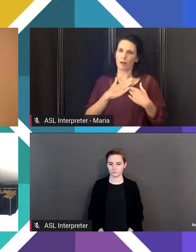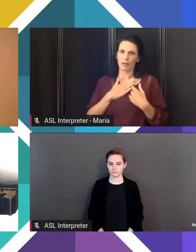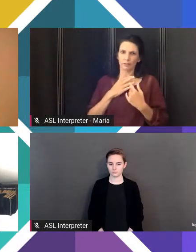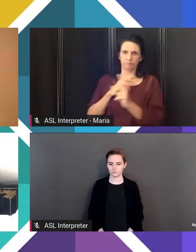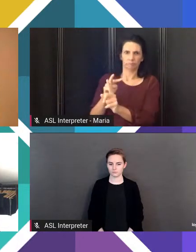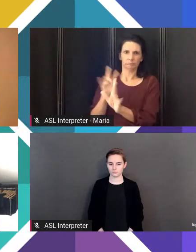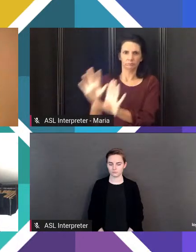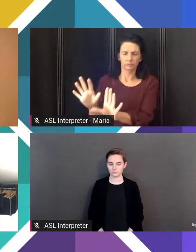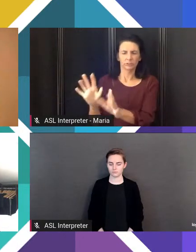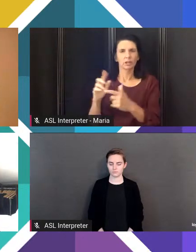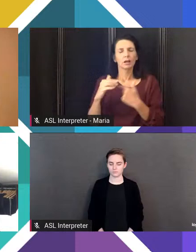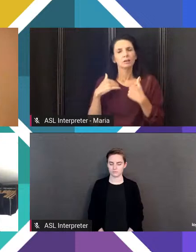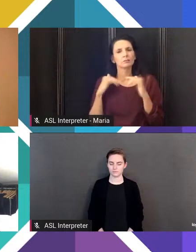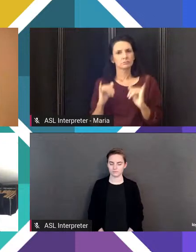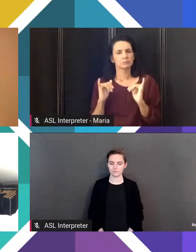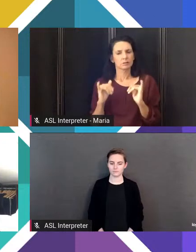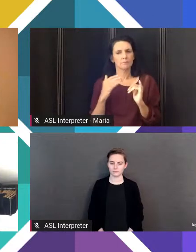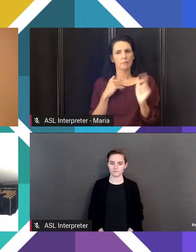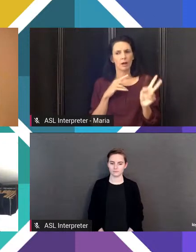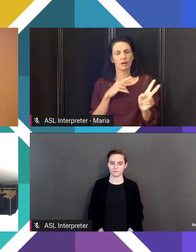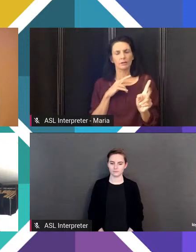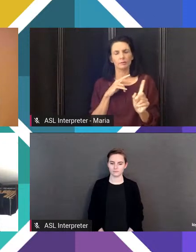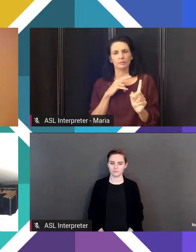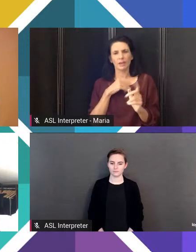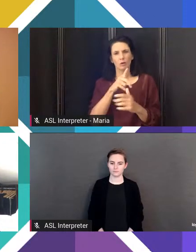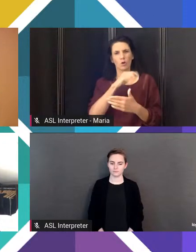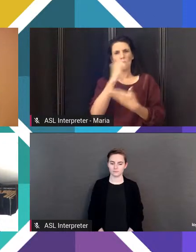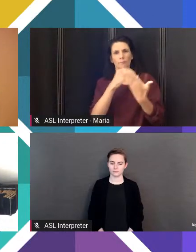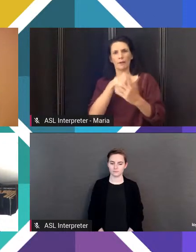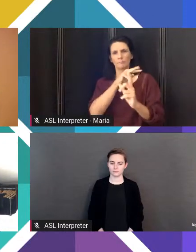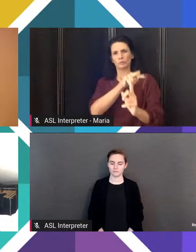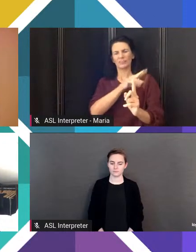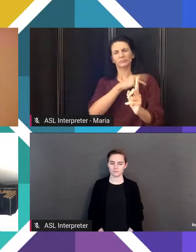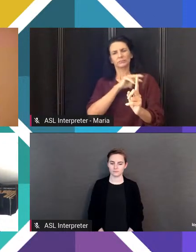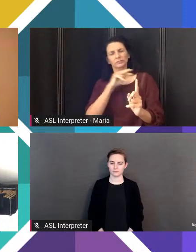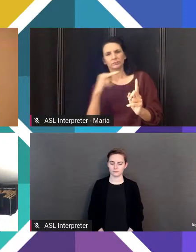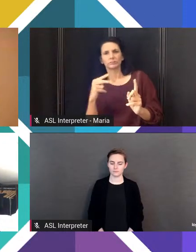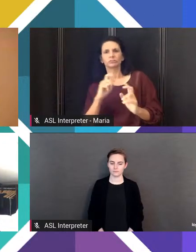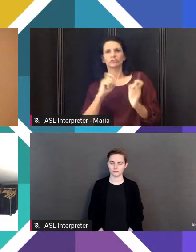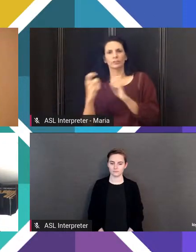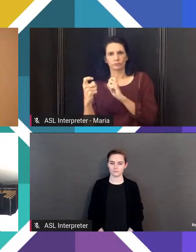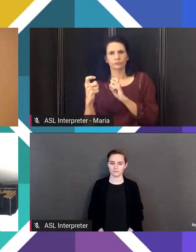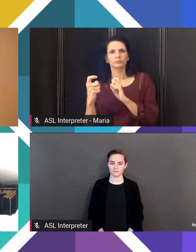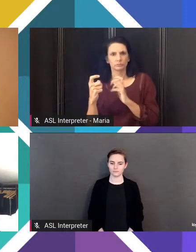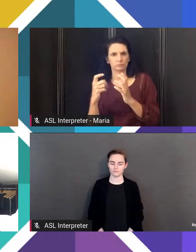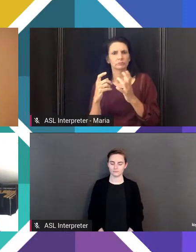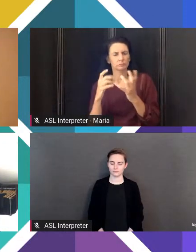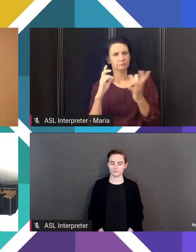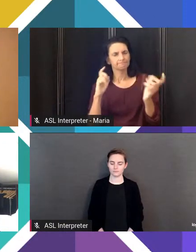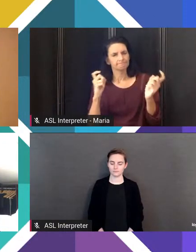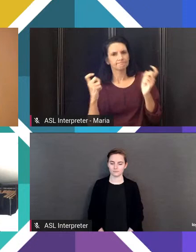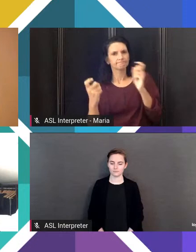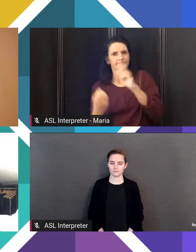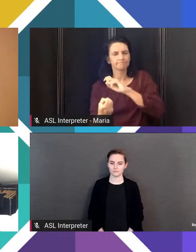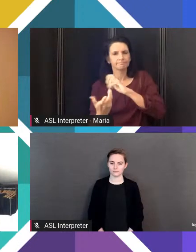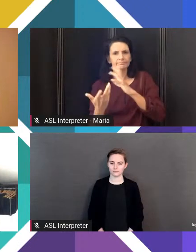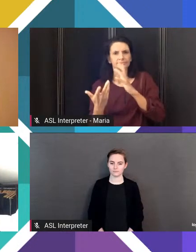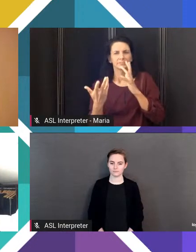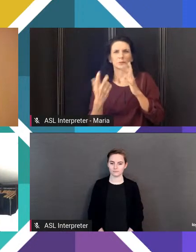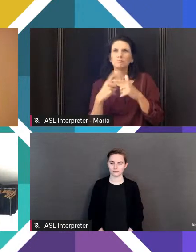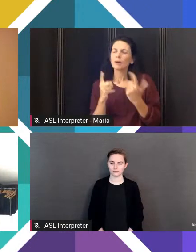my kind of whole perspective on art changed. But I mean, even then, I mean, to be